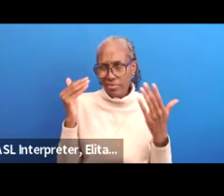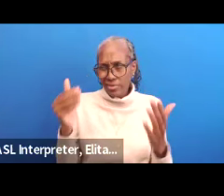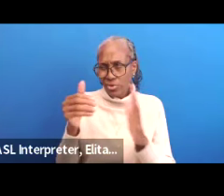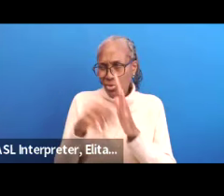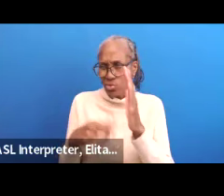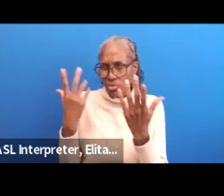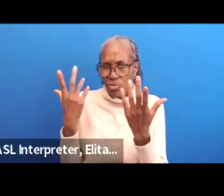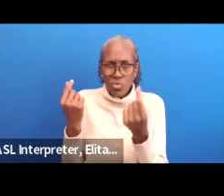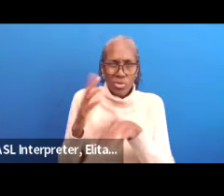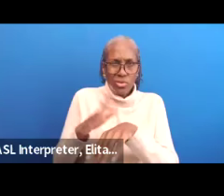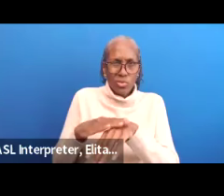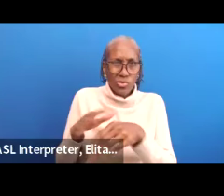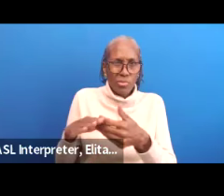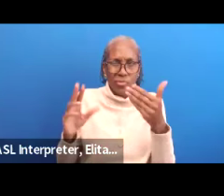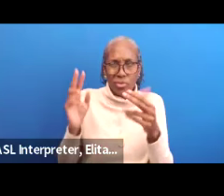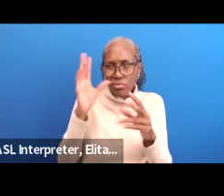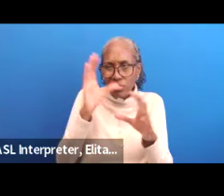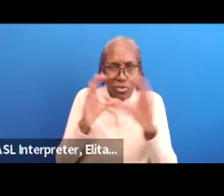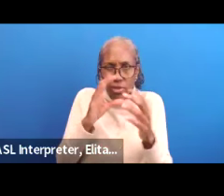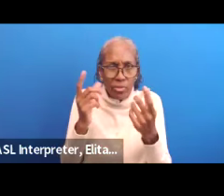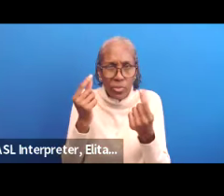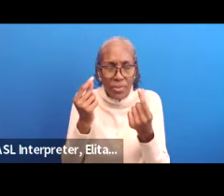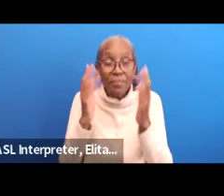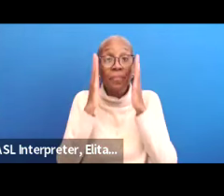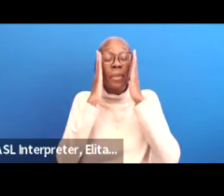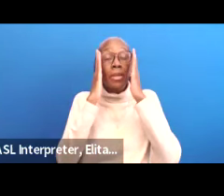surgery. And some things that are